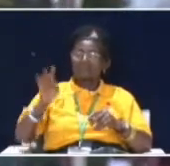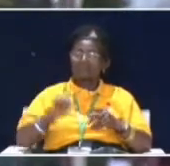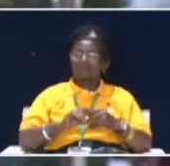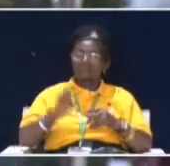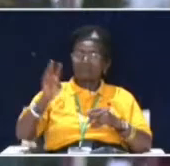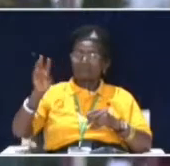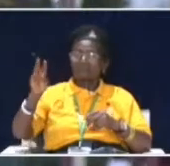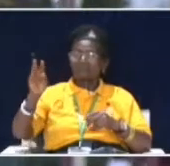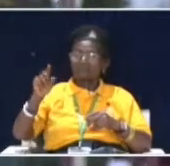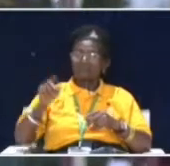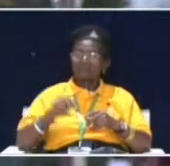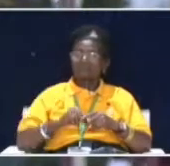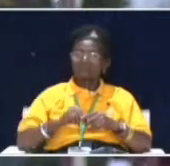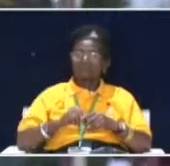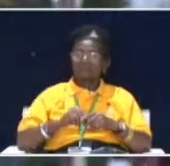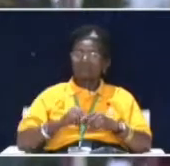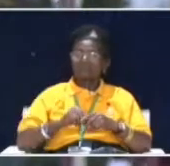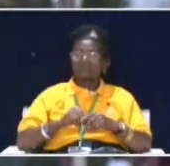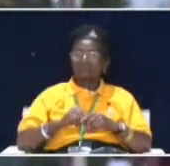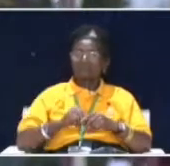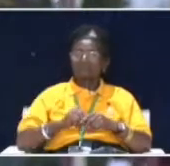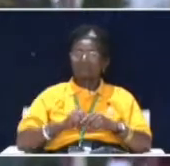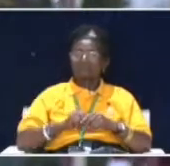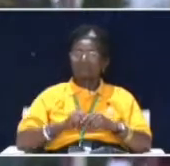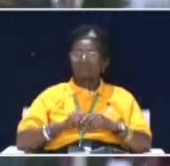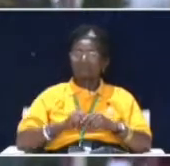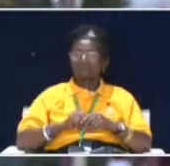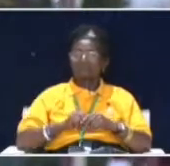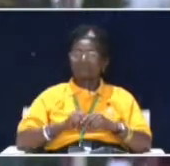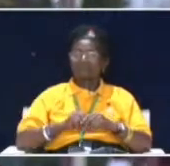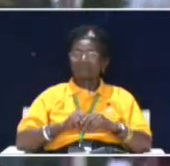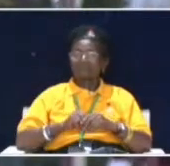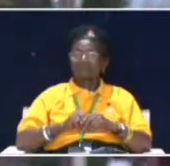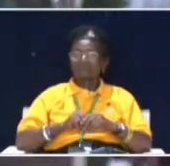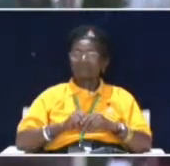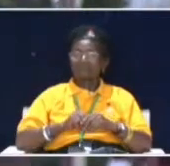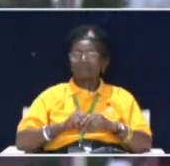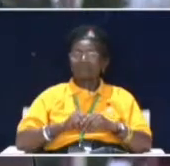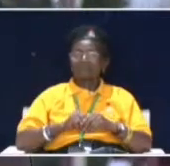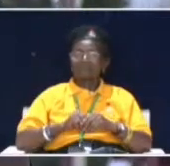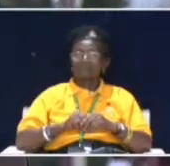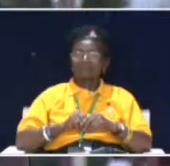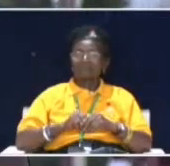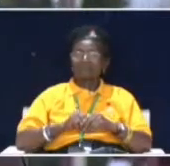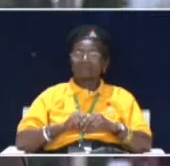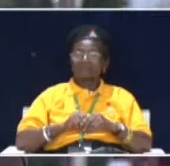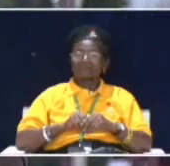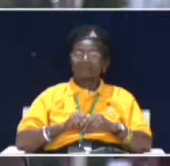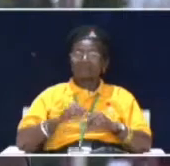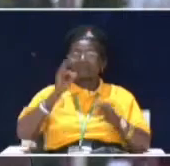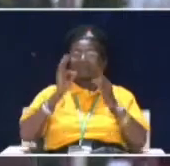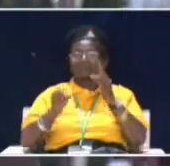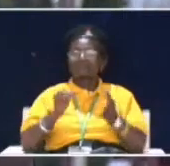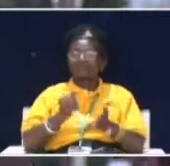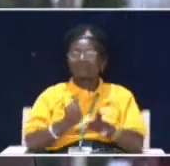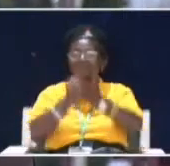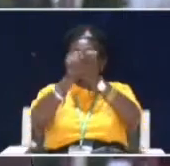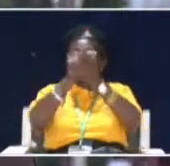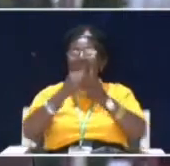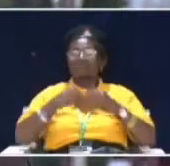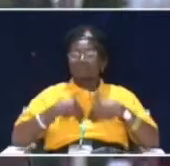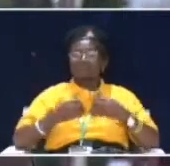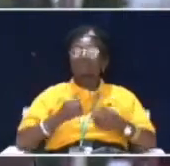ori 17. Ese kejo si 16. If help had not come at